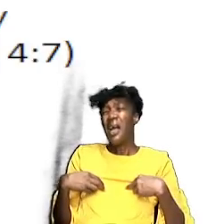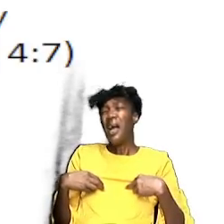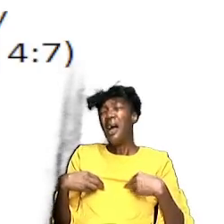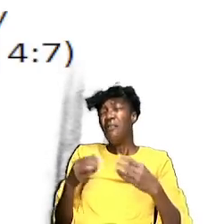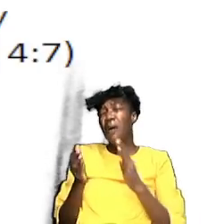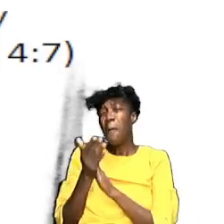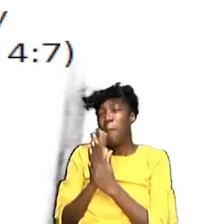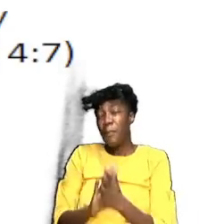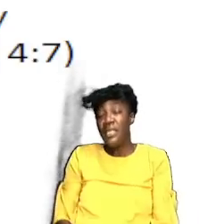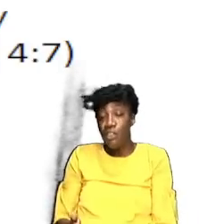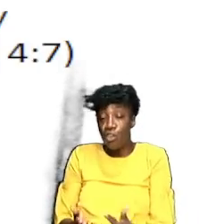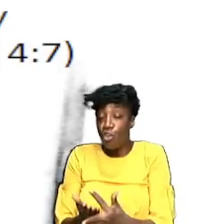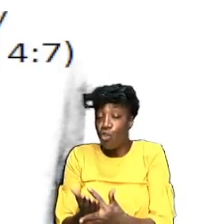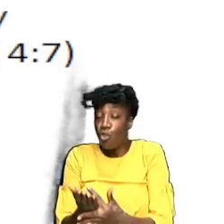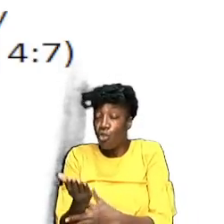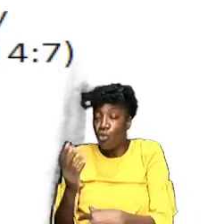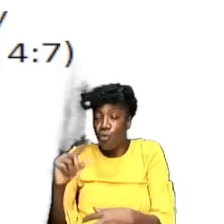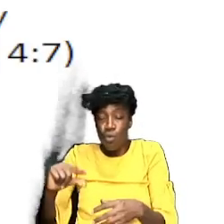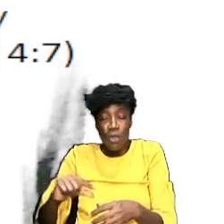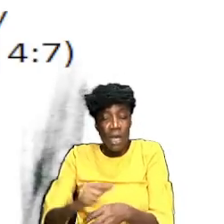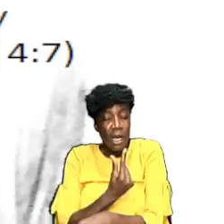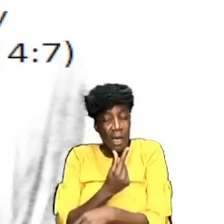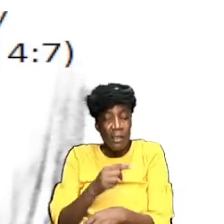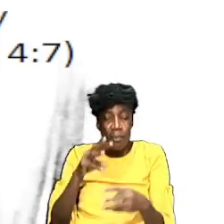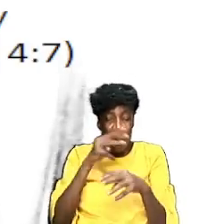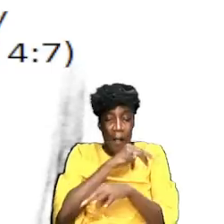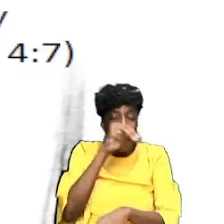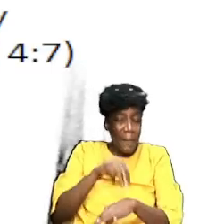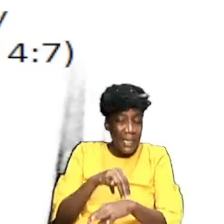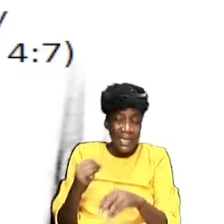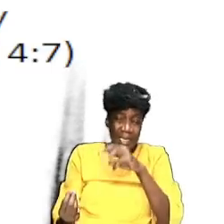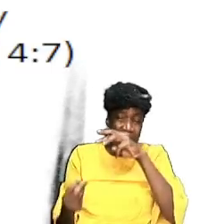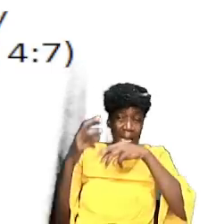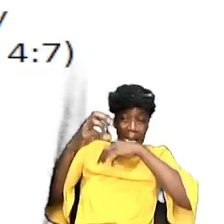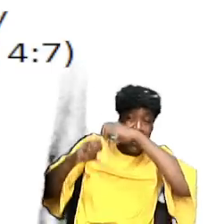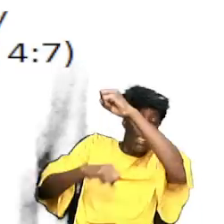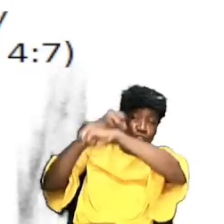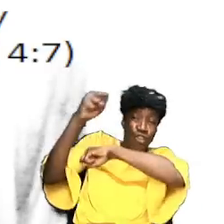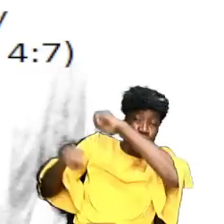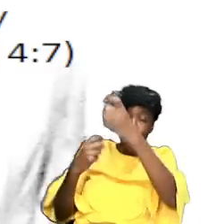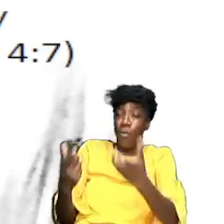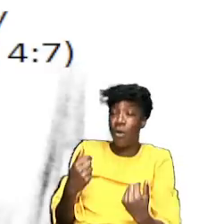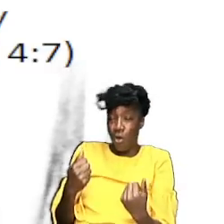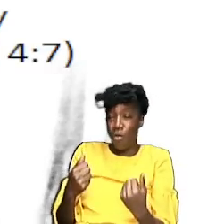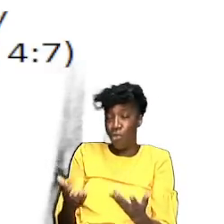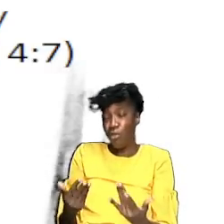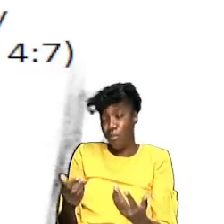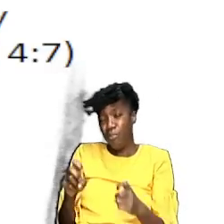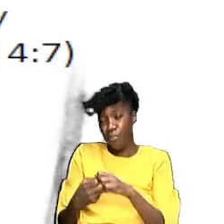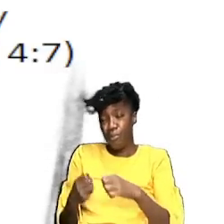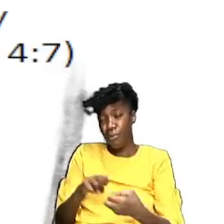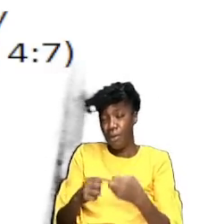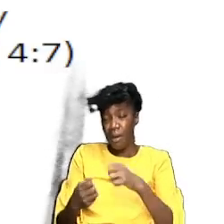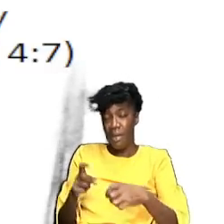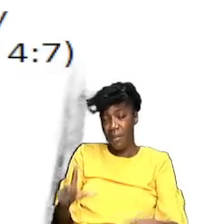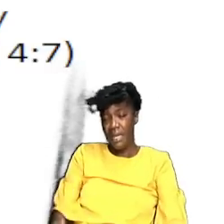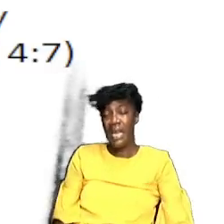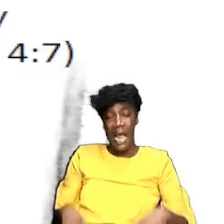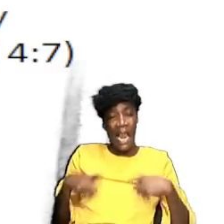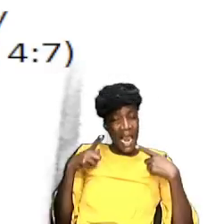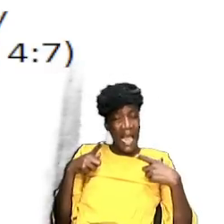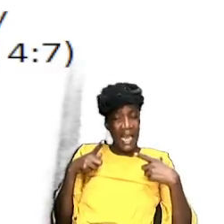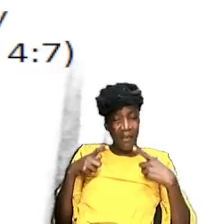gospel message with any storm that we come upon. You know, there's some issues coming in your life. Amen. Some troubles that come,